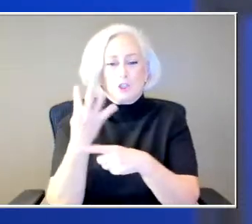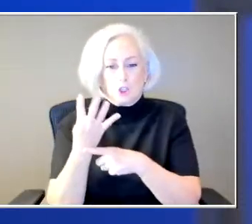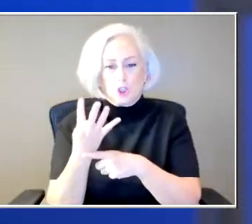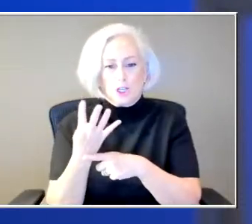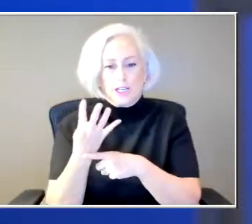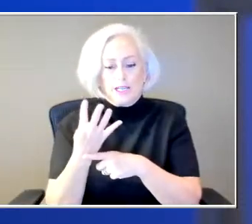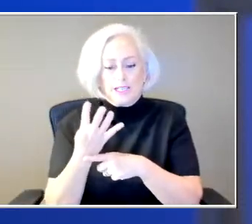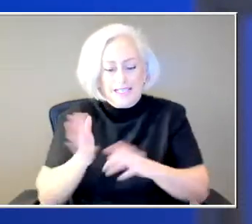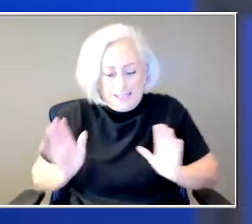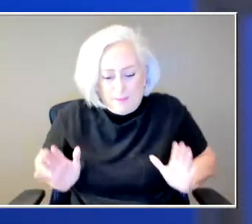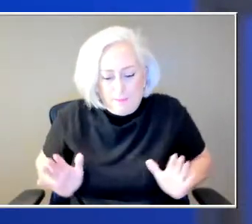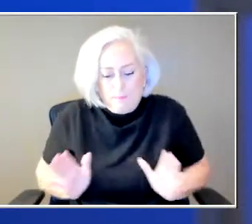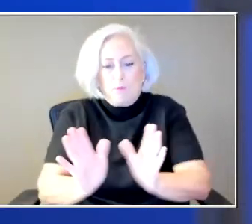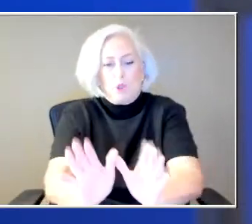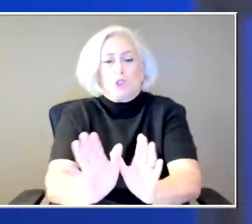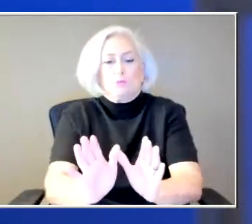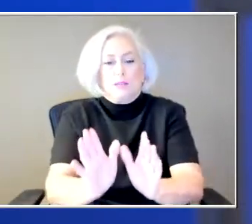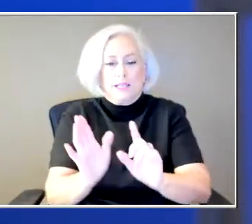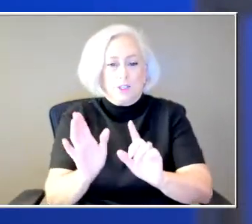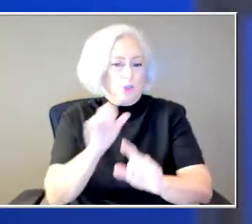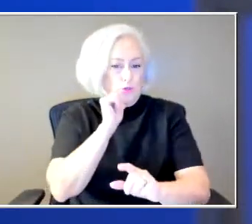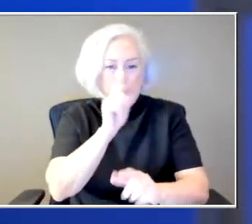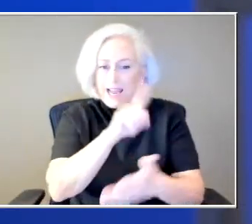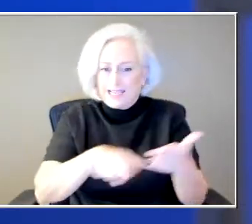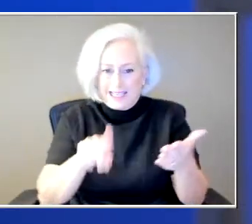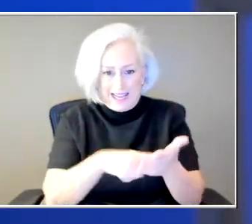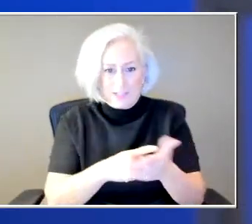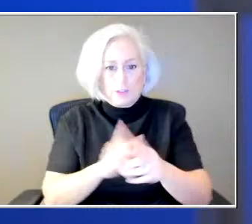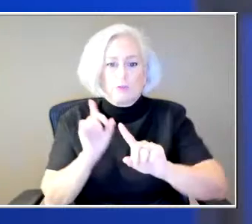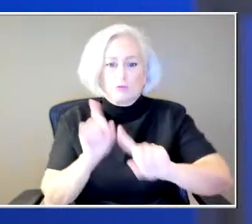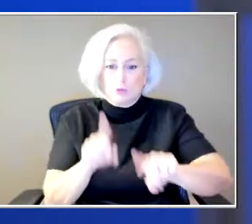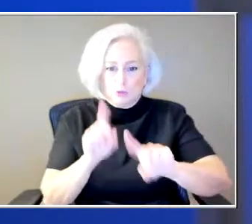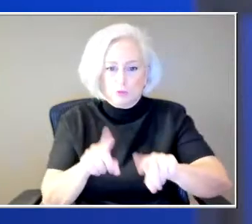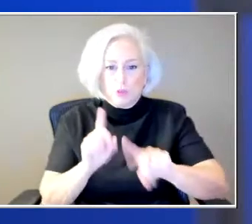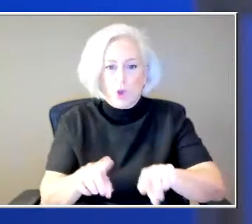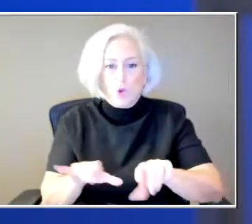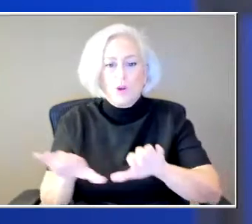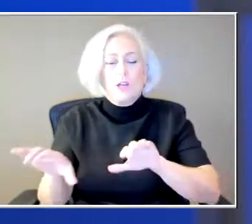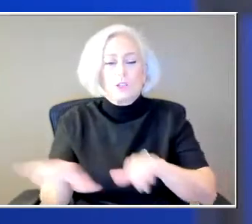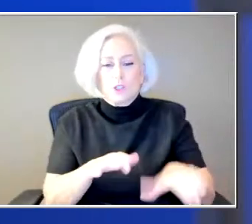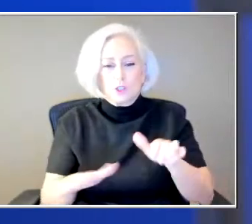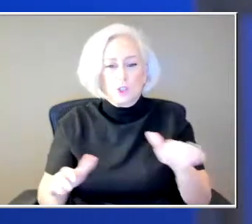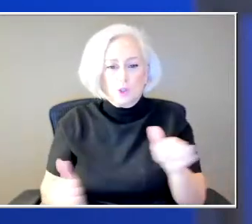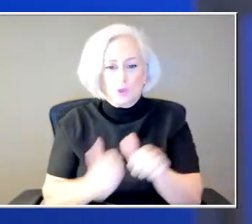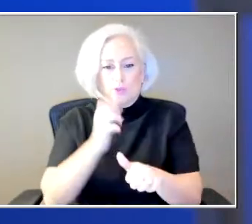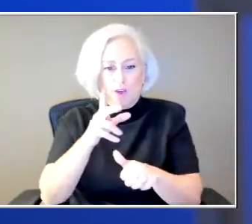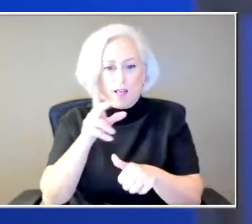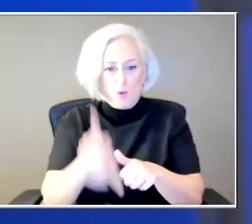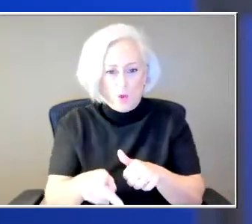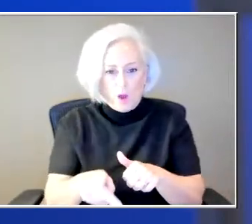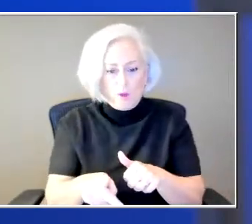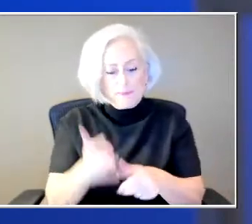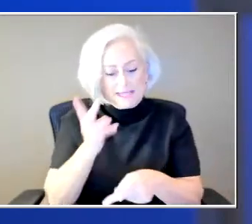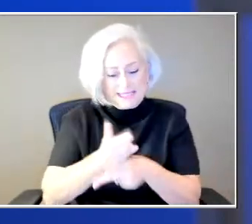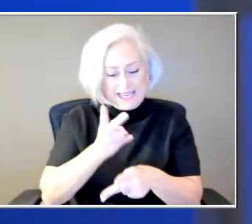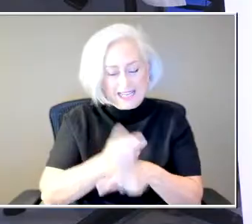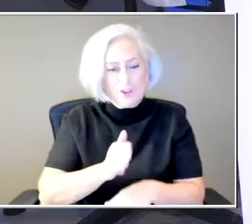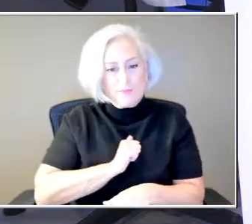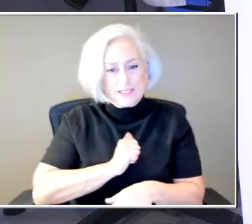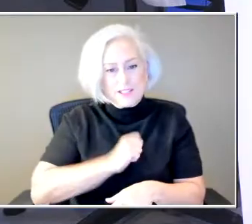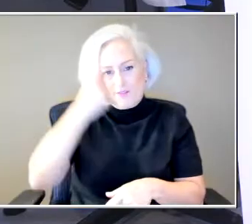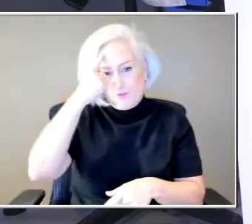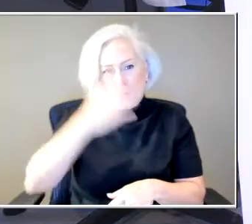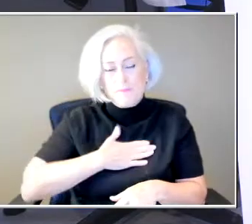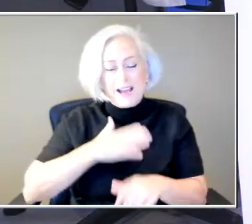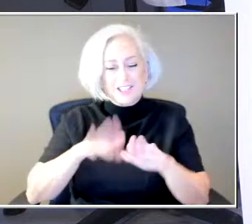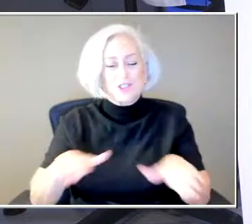me some of those days not to cancel that appointment, to do those follow-ups, and to make sure that I take care of myself or my kids. Thank you for coming